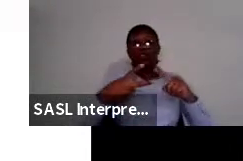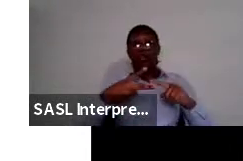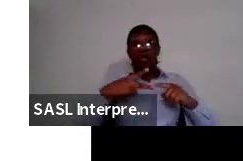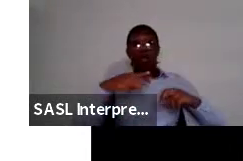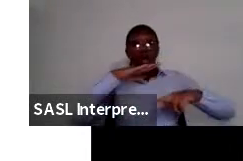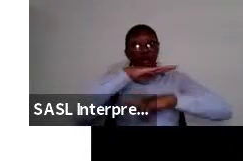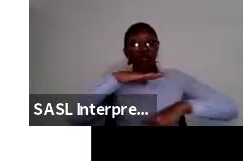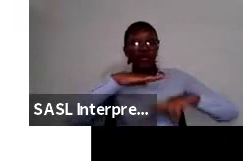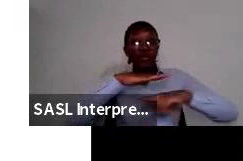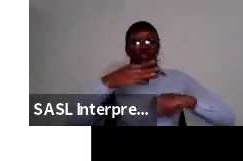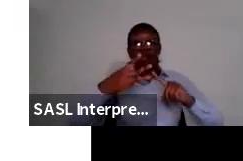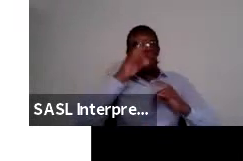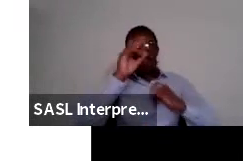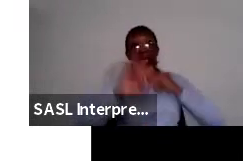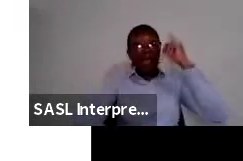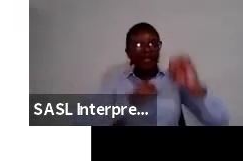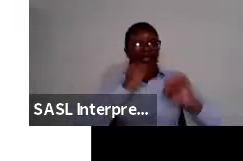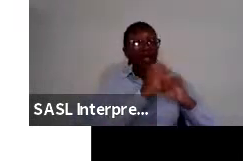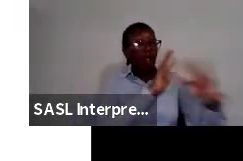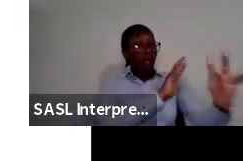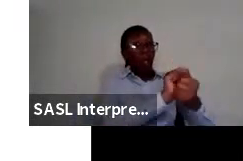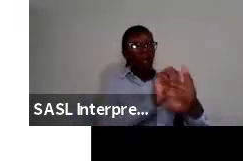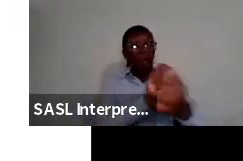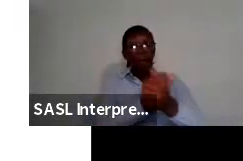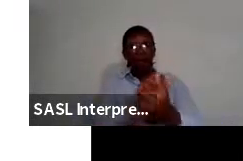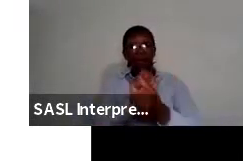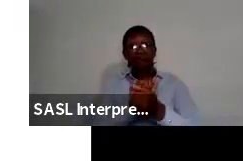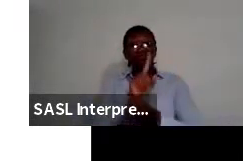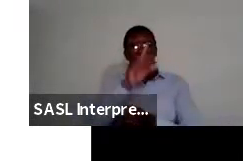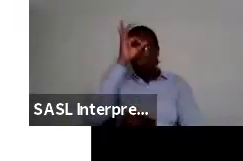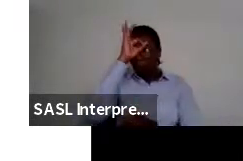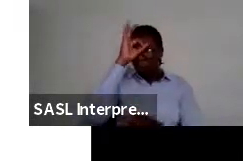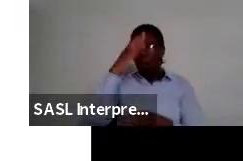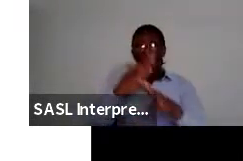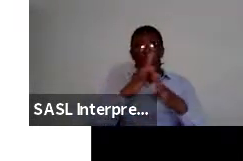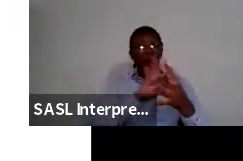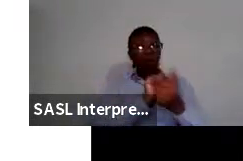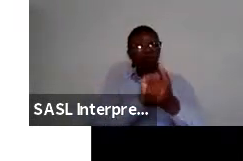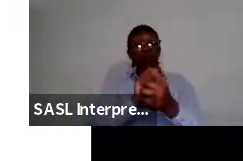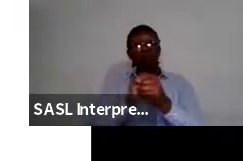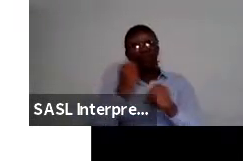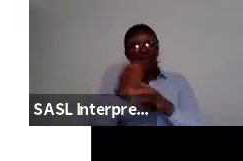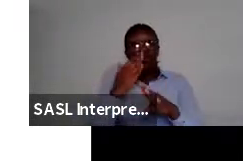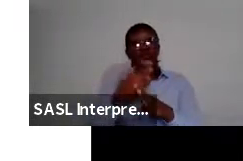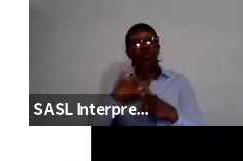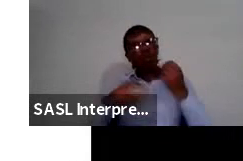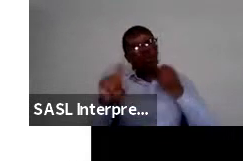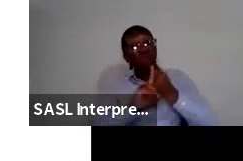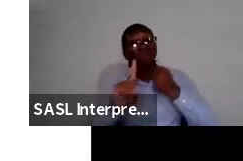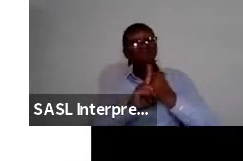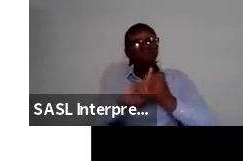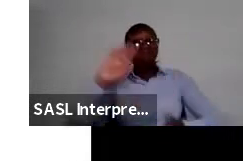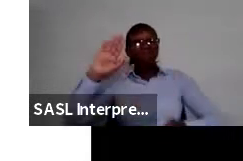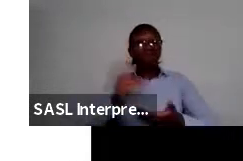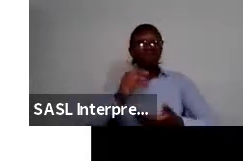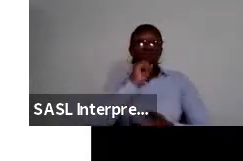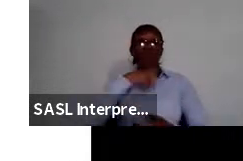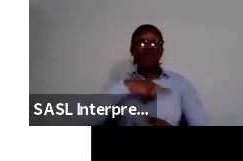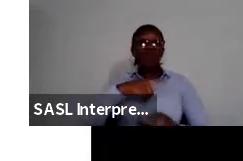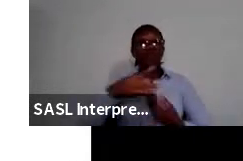international partnership to improve all legislative enforcement capacity and capability. The strengthening, and this is very